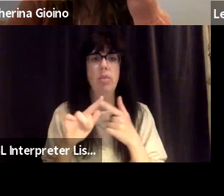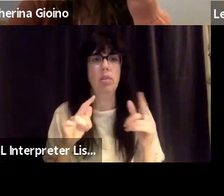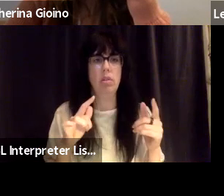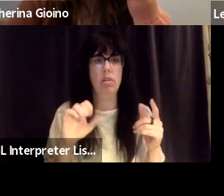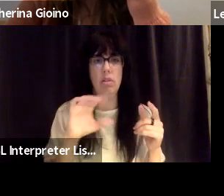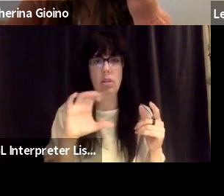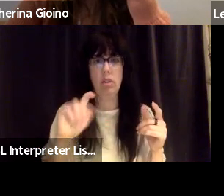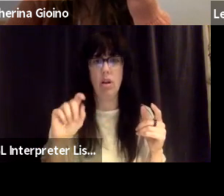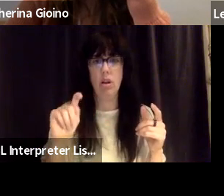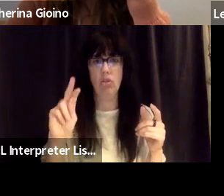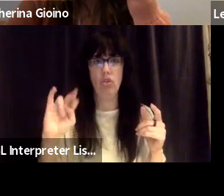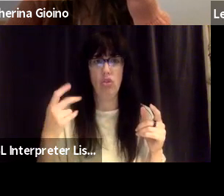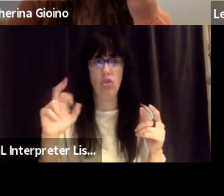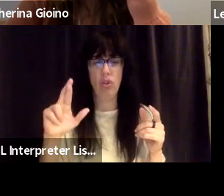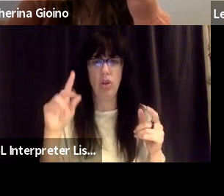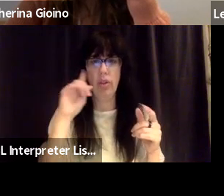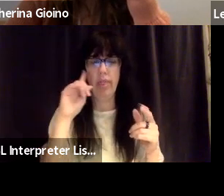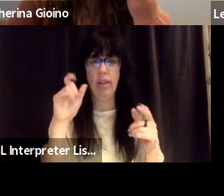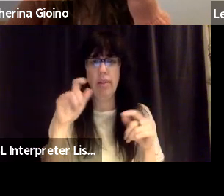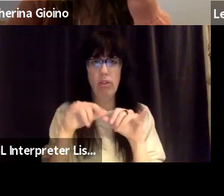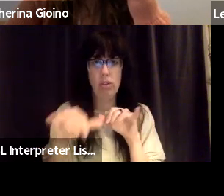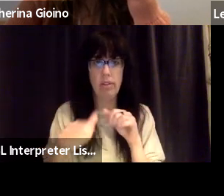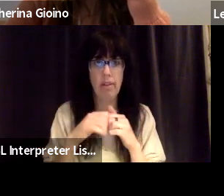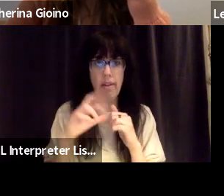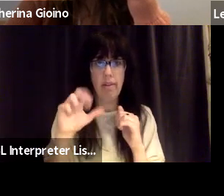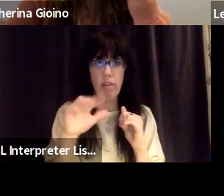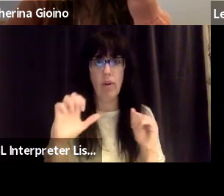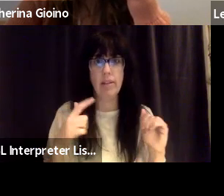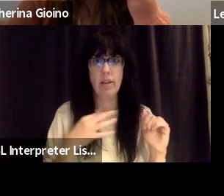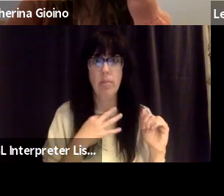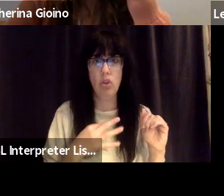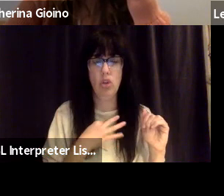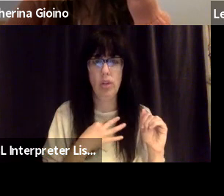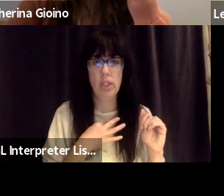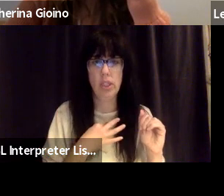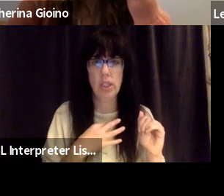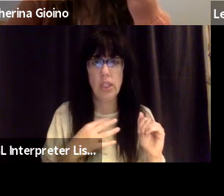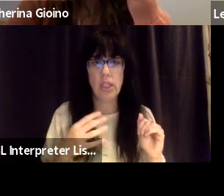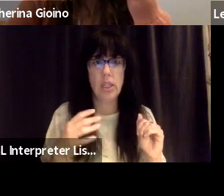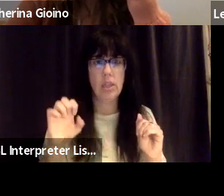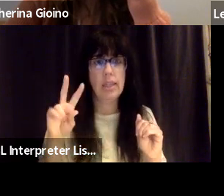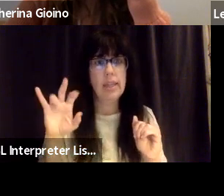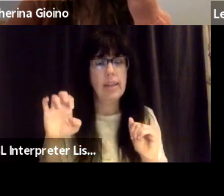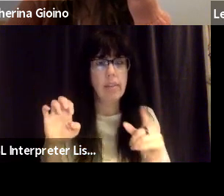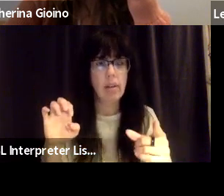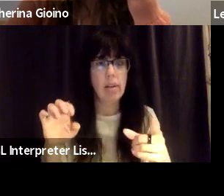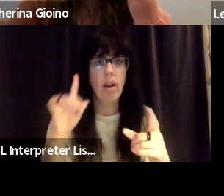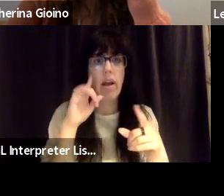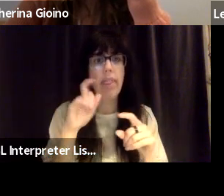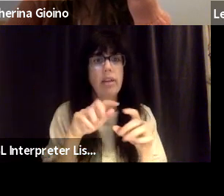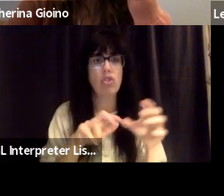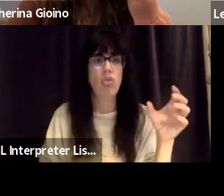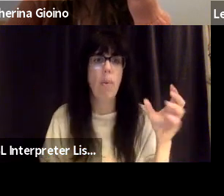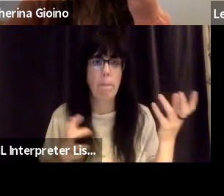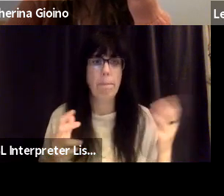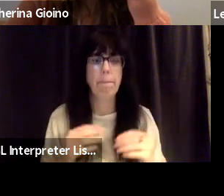Scott Stringer should stay in the race? I couldn't really see everybody. I just am curious. What's your view on that, Evie? I think he should